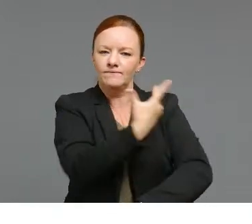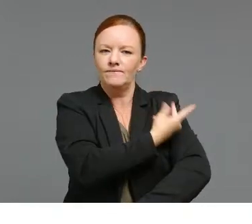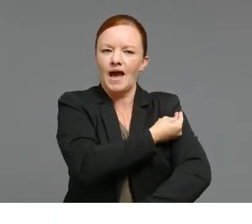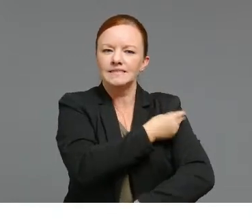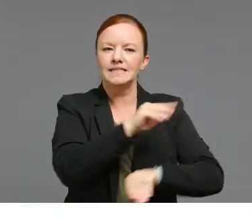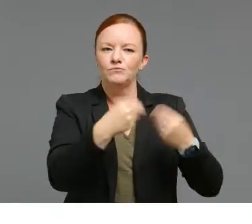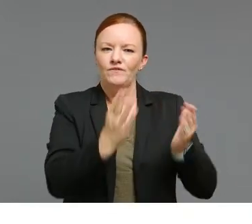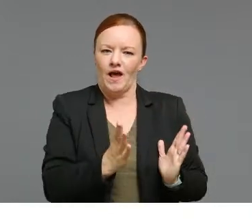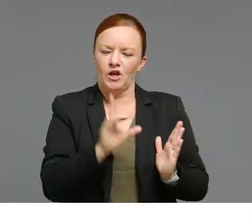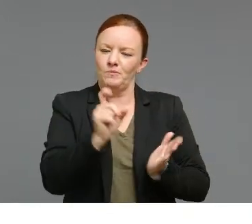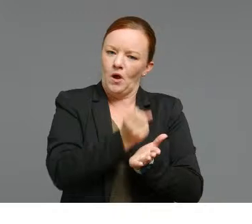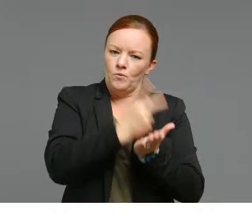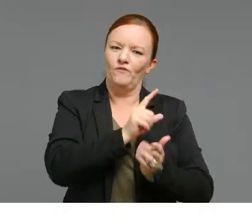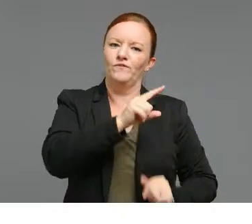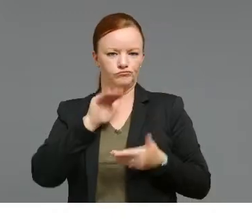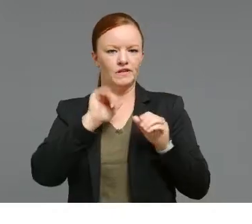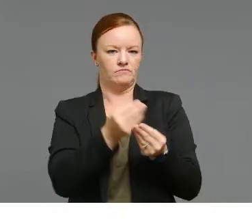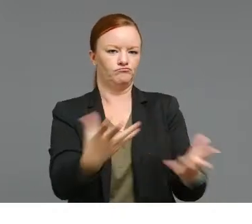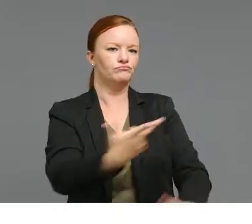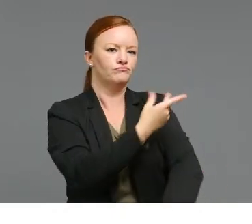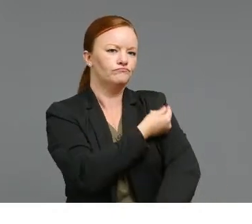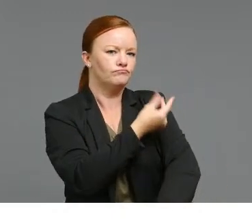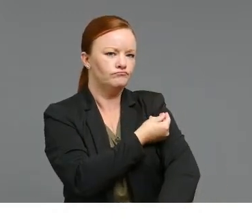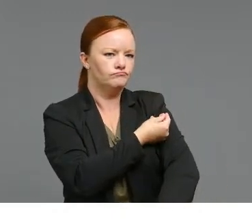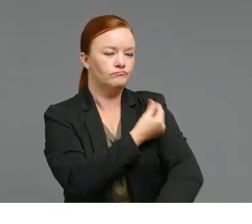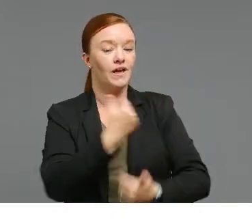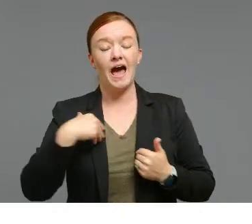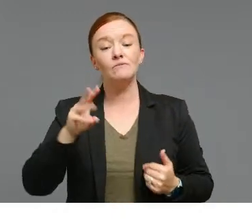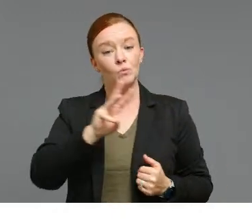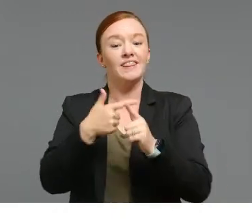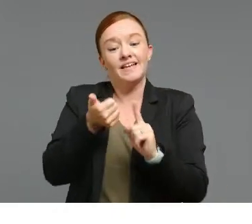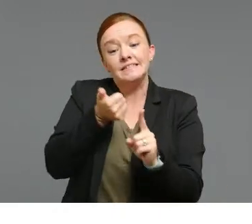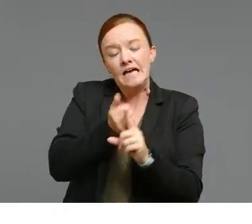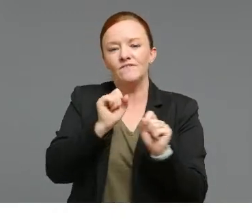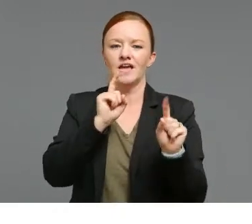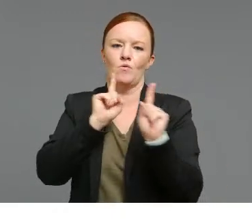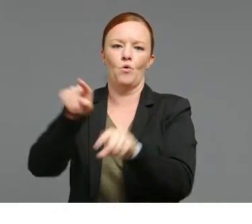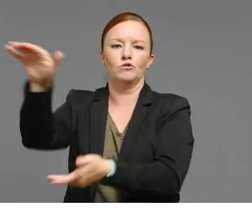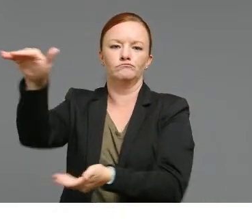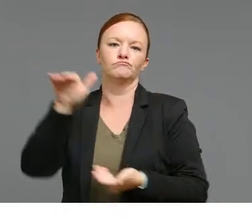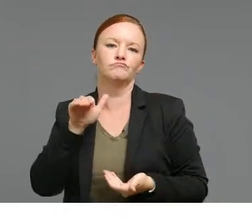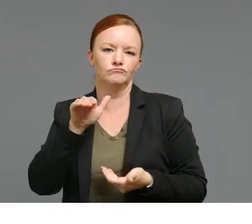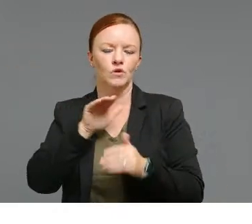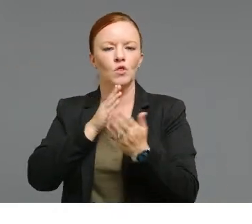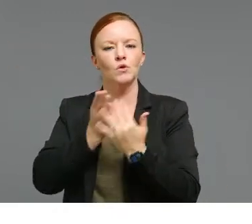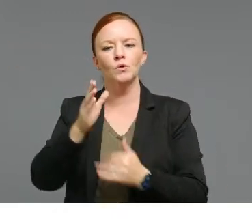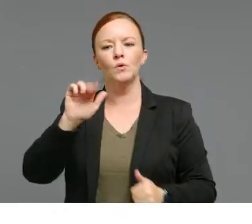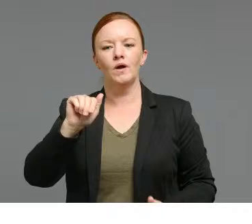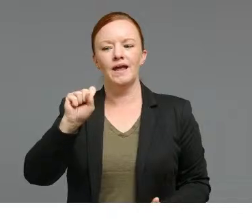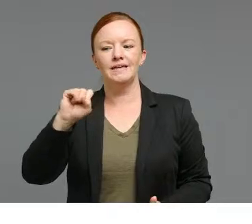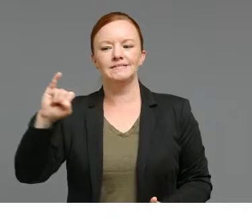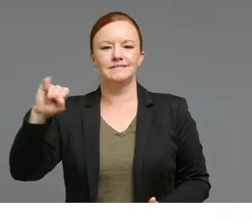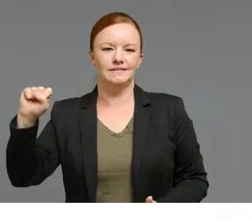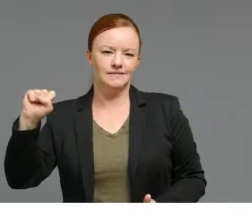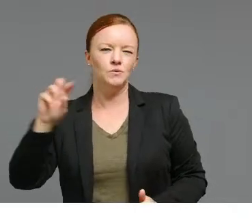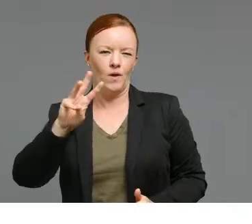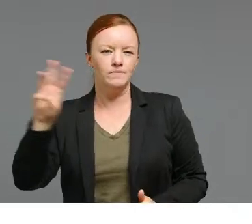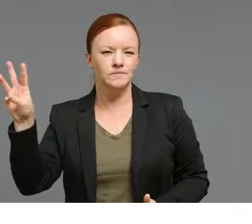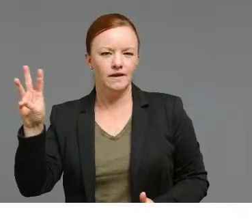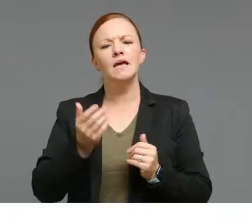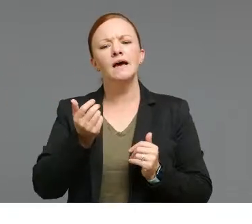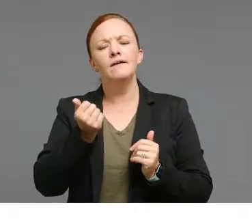state or with a website that will help providers be able to order COVID-19 through ACES. All right, and a couple of